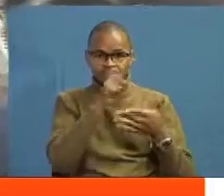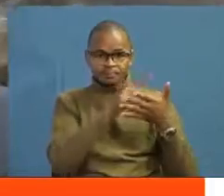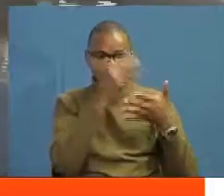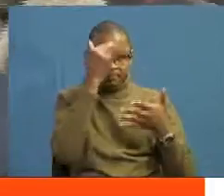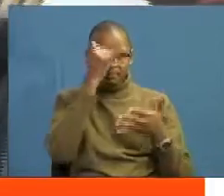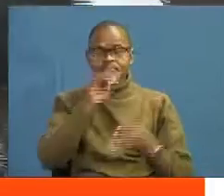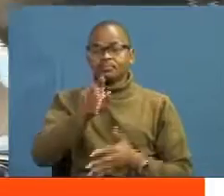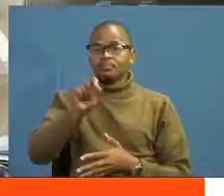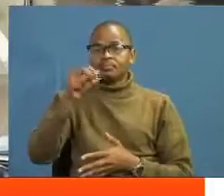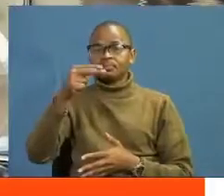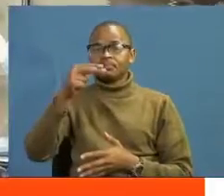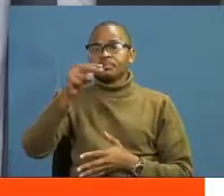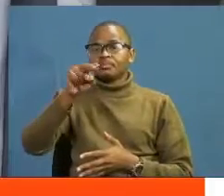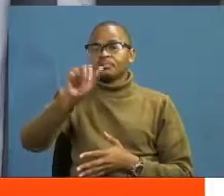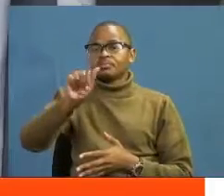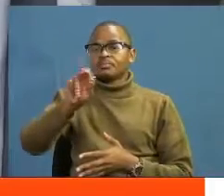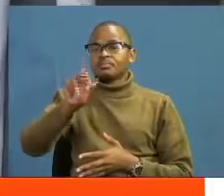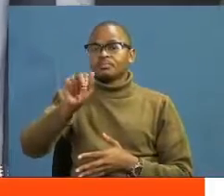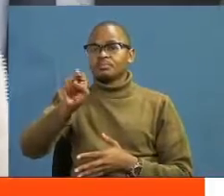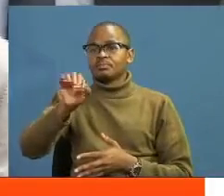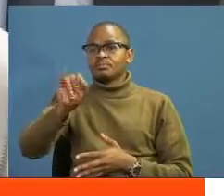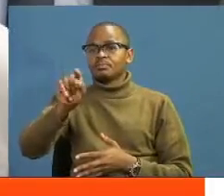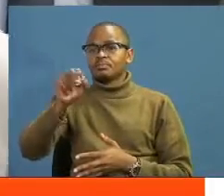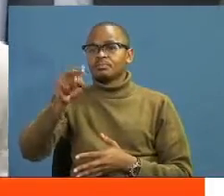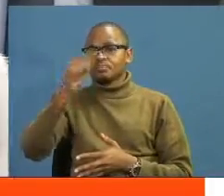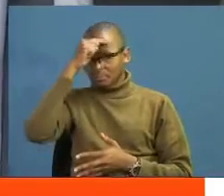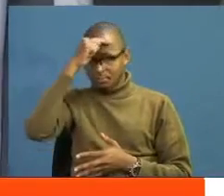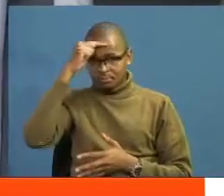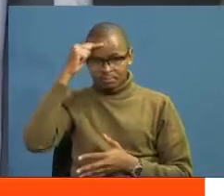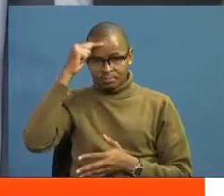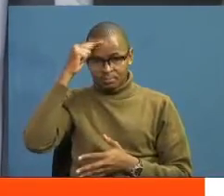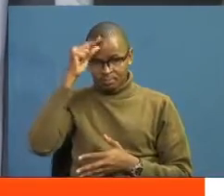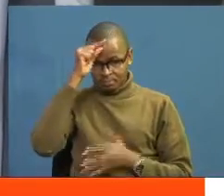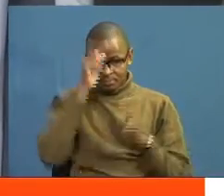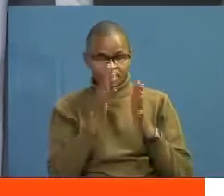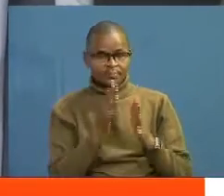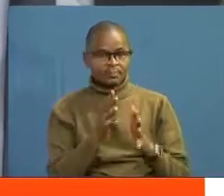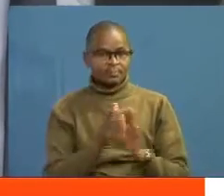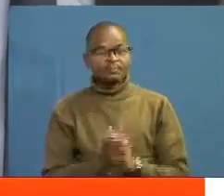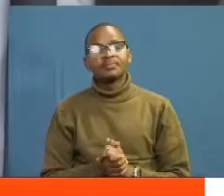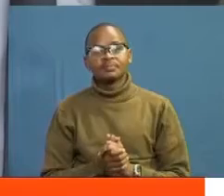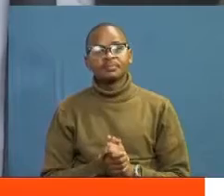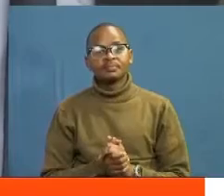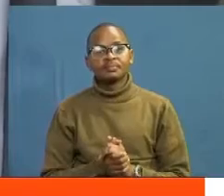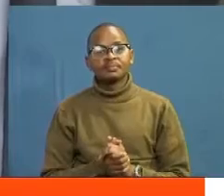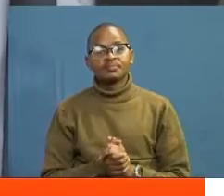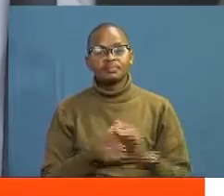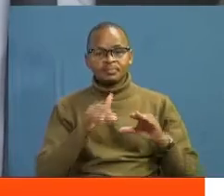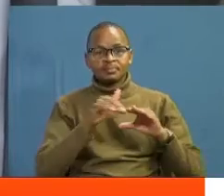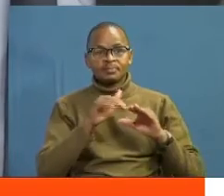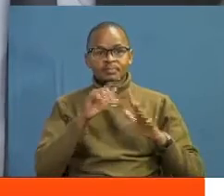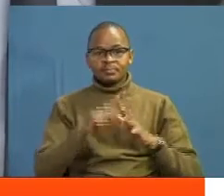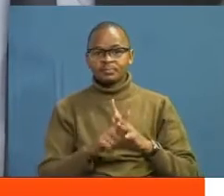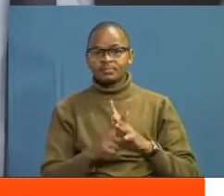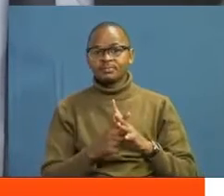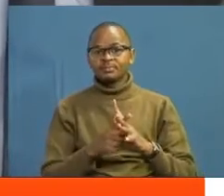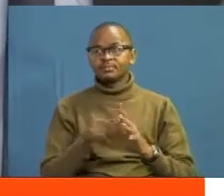Nithi County? It is because of the governor. In the initial